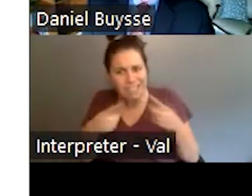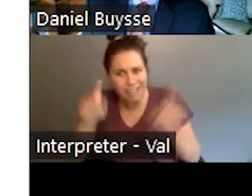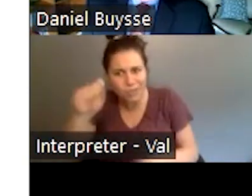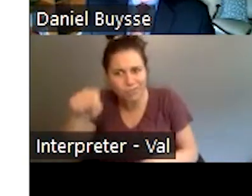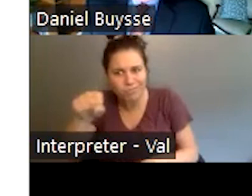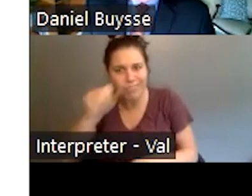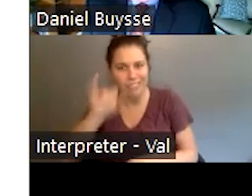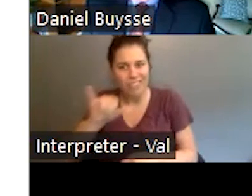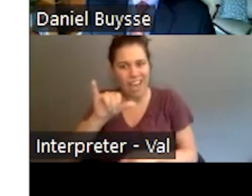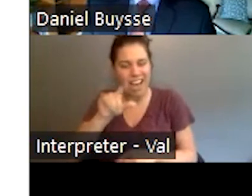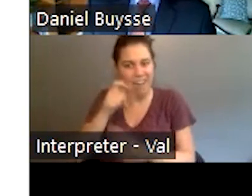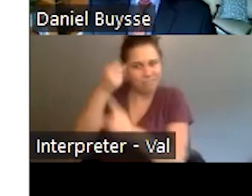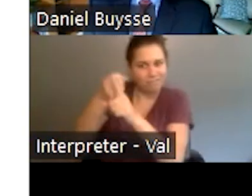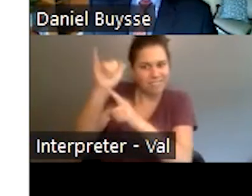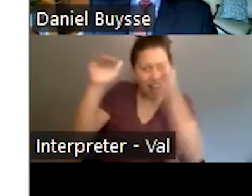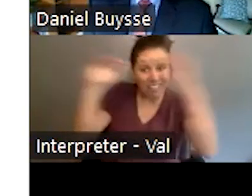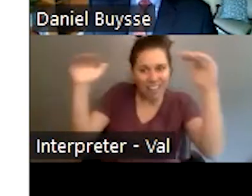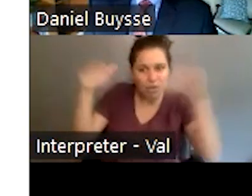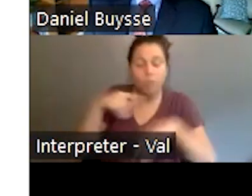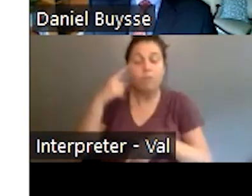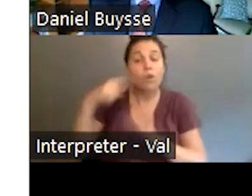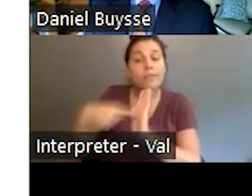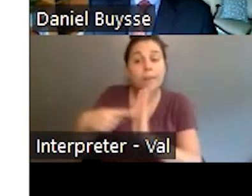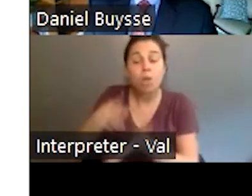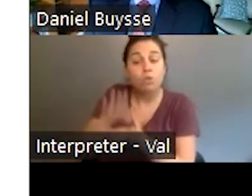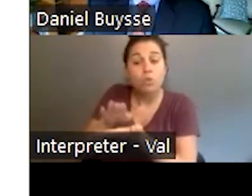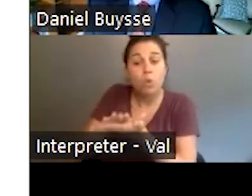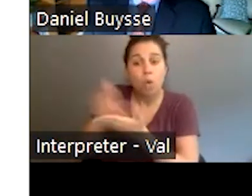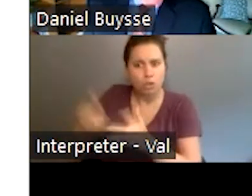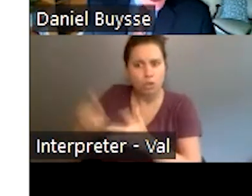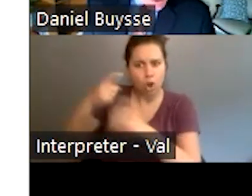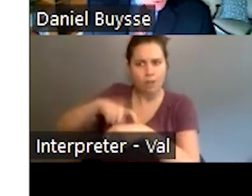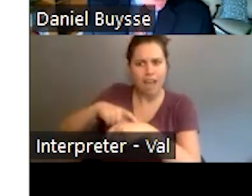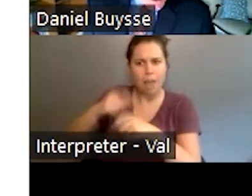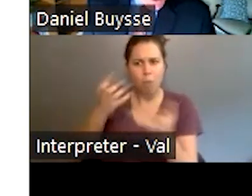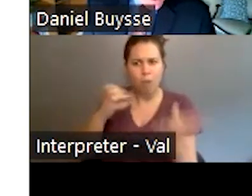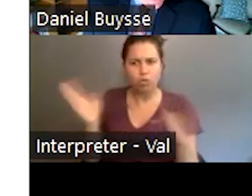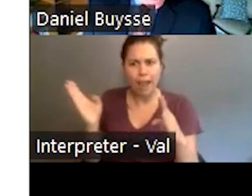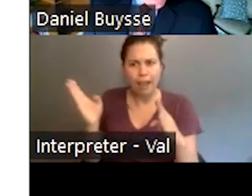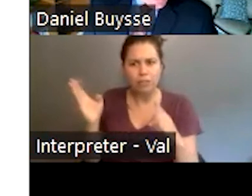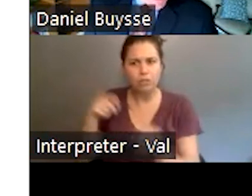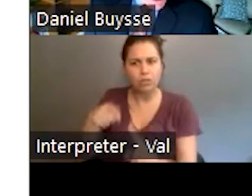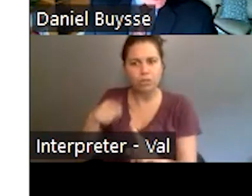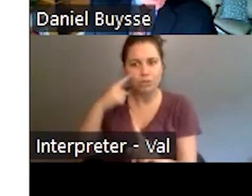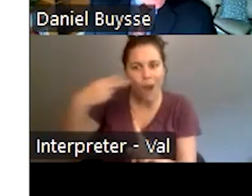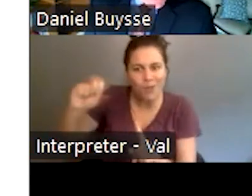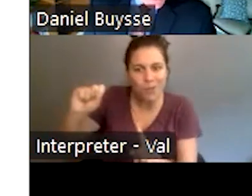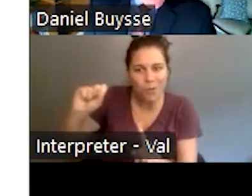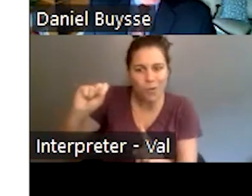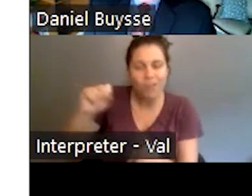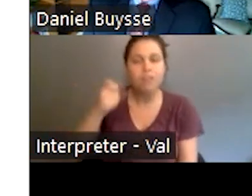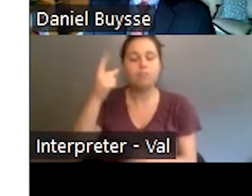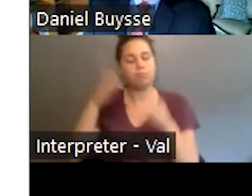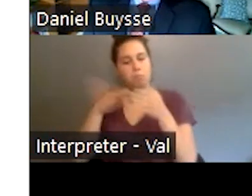undertaking to change school start times for adolescents in high school. Again, it's a public